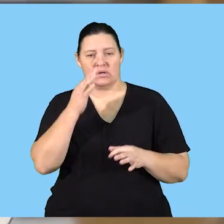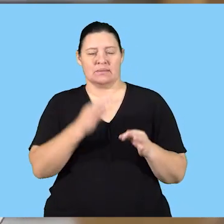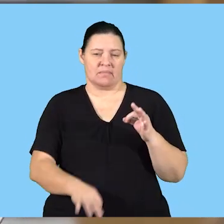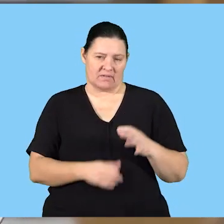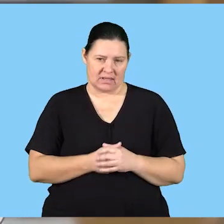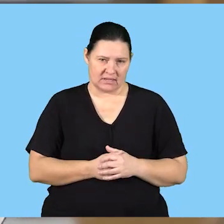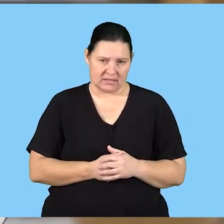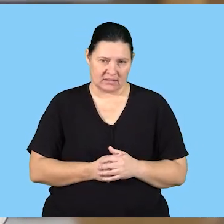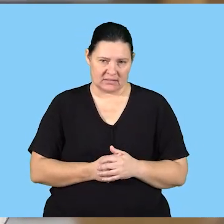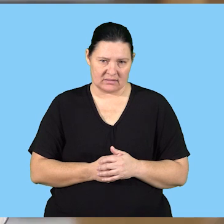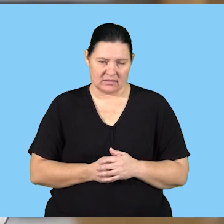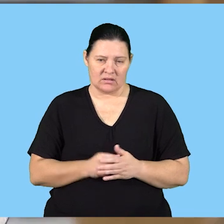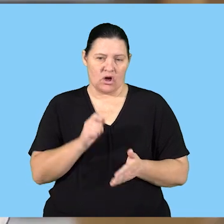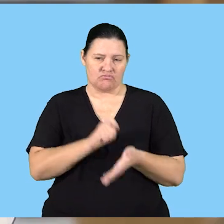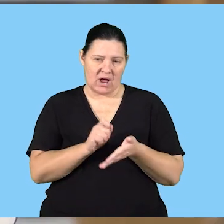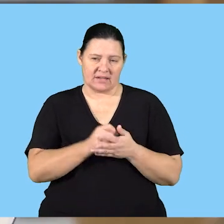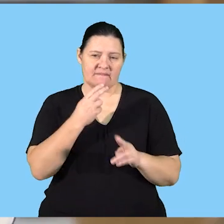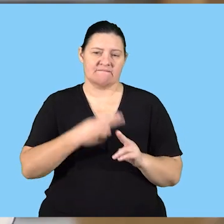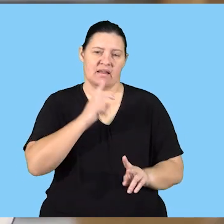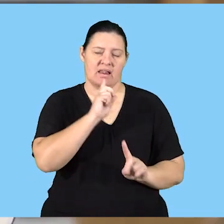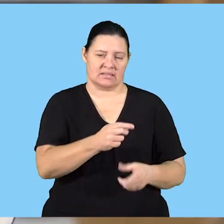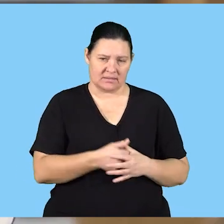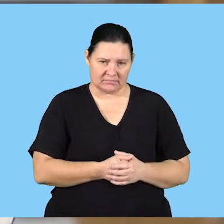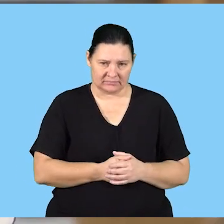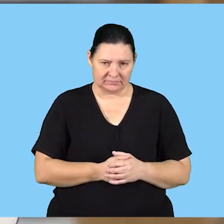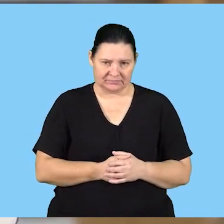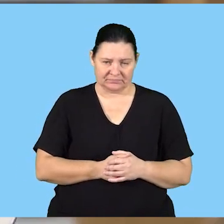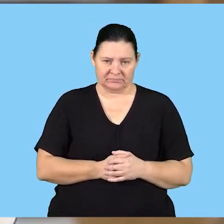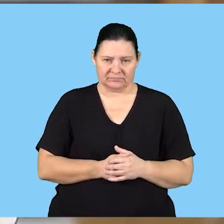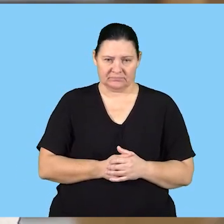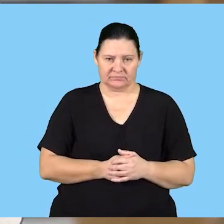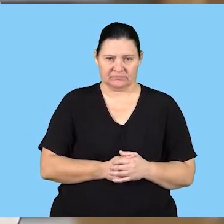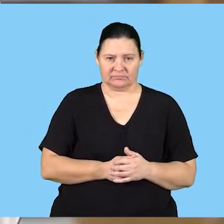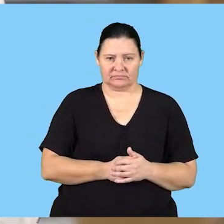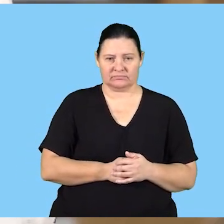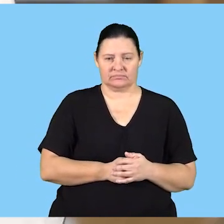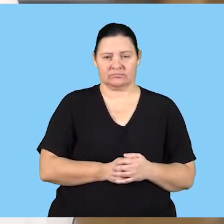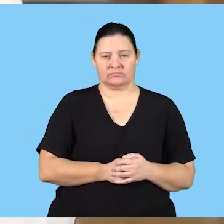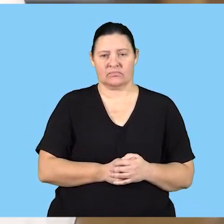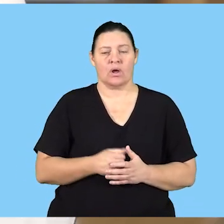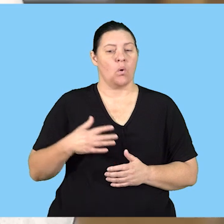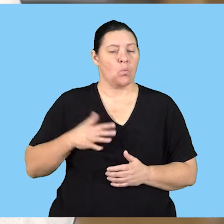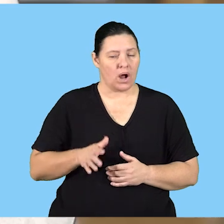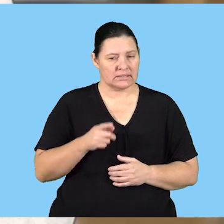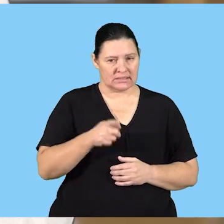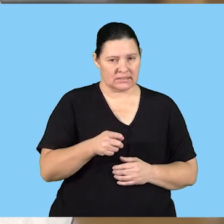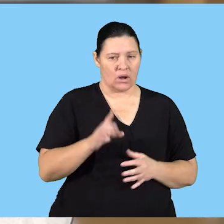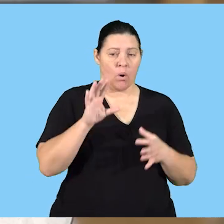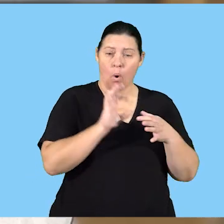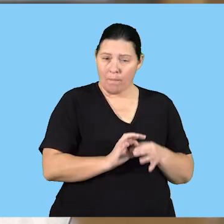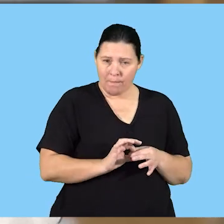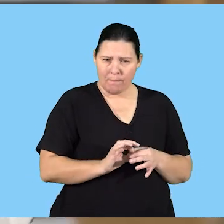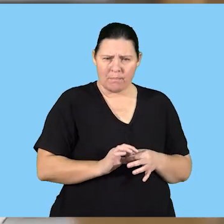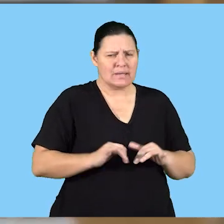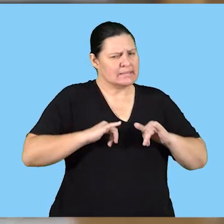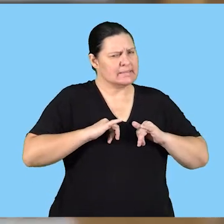you simplify. And step number 4, write down your final answer in its simplest form. Let's see if we can apply that. And I want you there